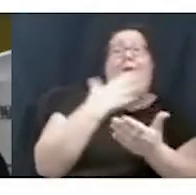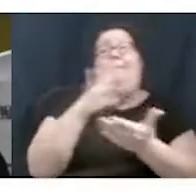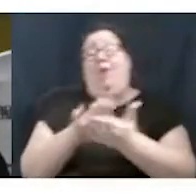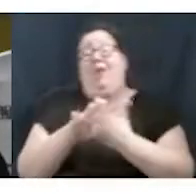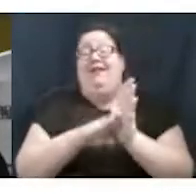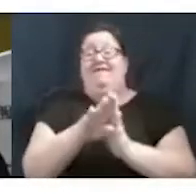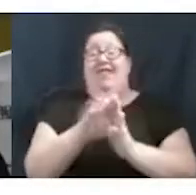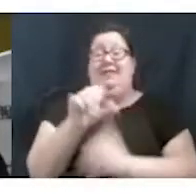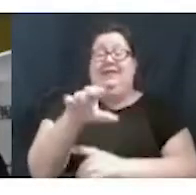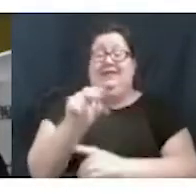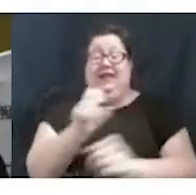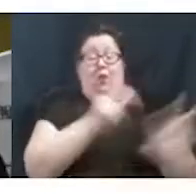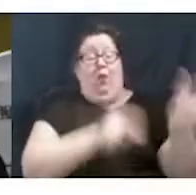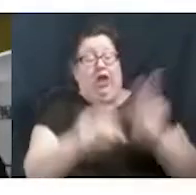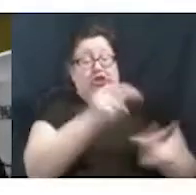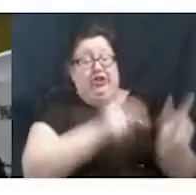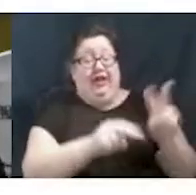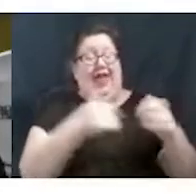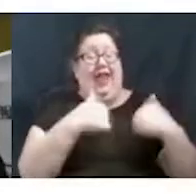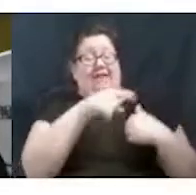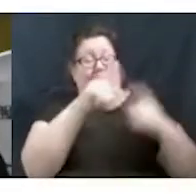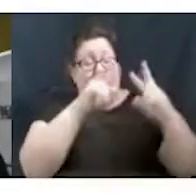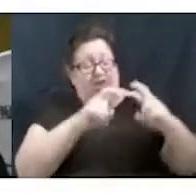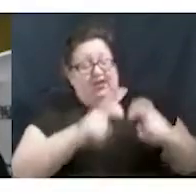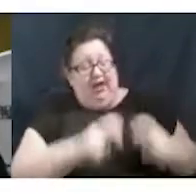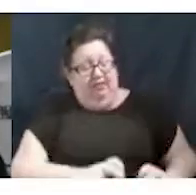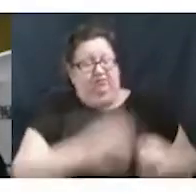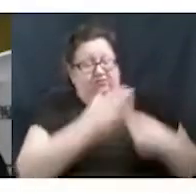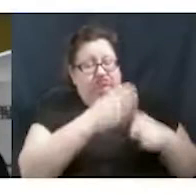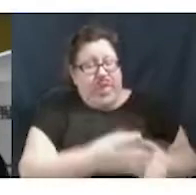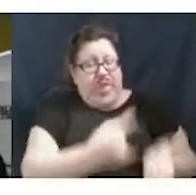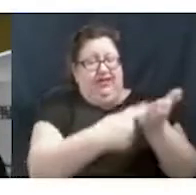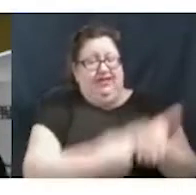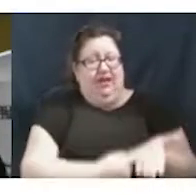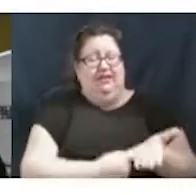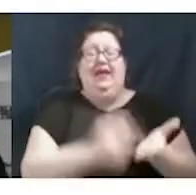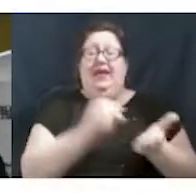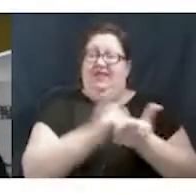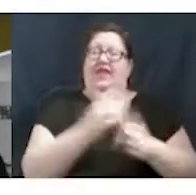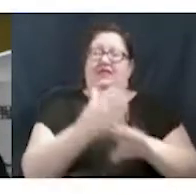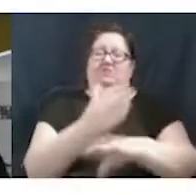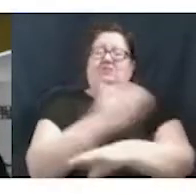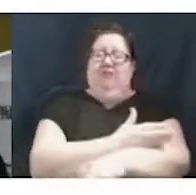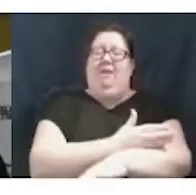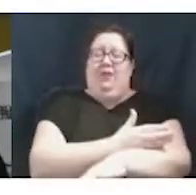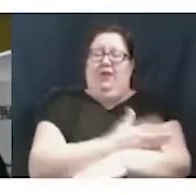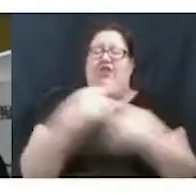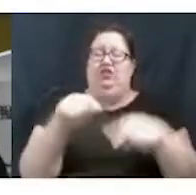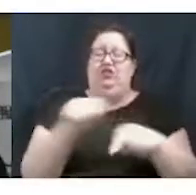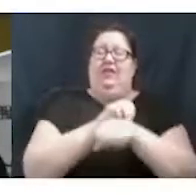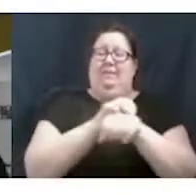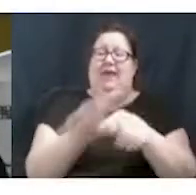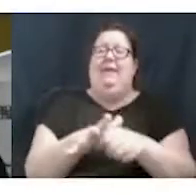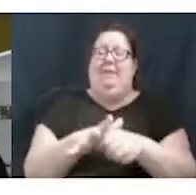it, and then having them break it down and talk about it. That was something that I got better with during the pandemic. And so